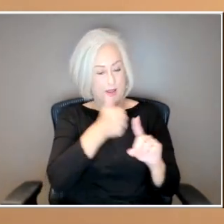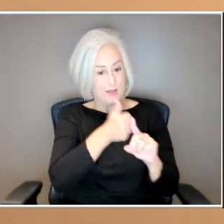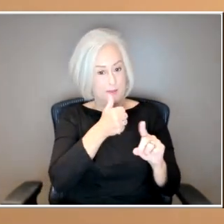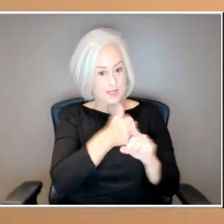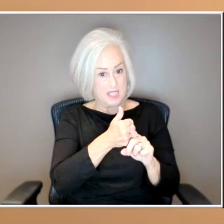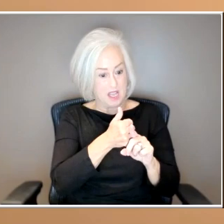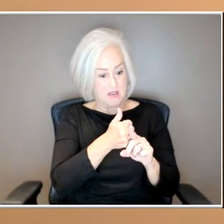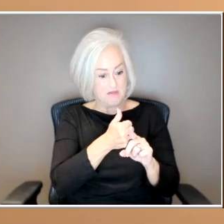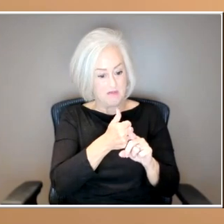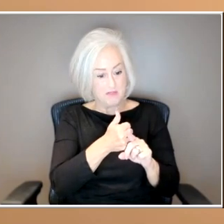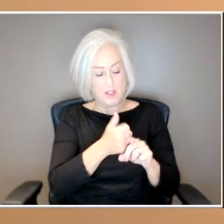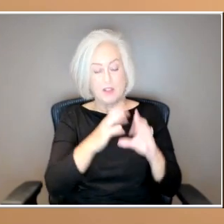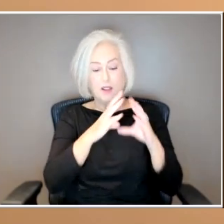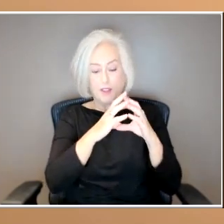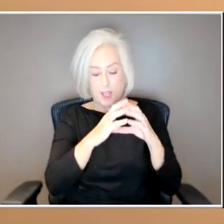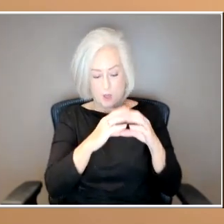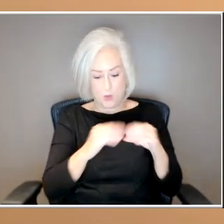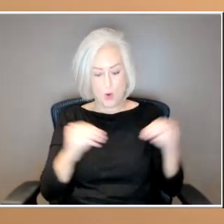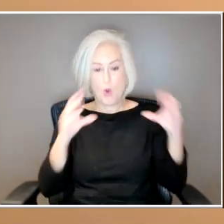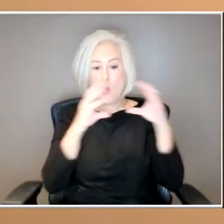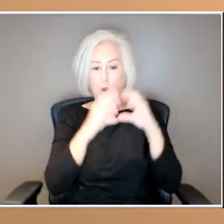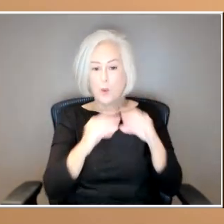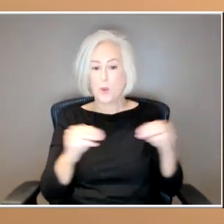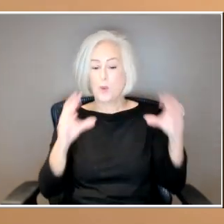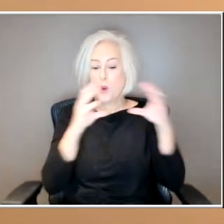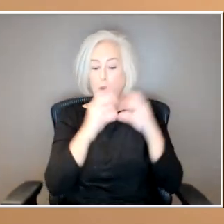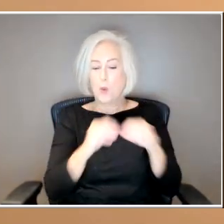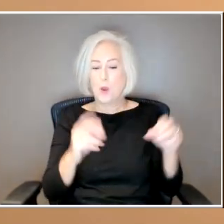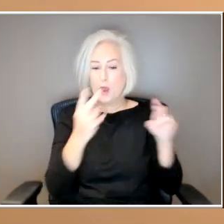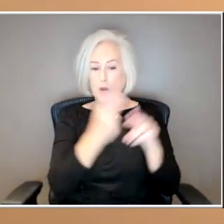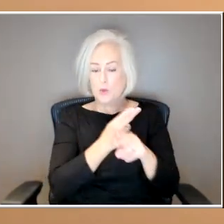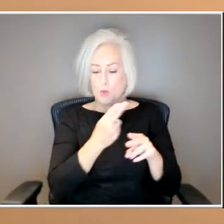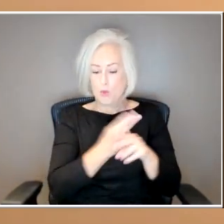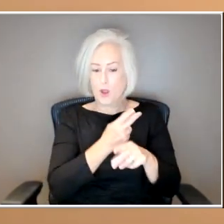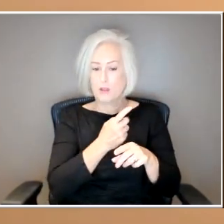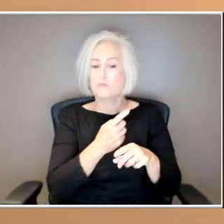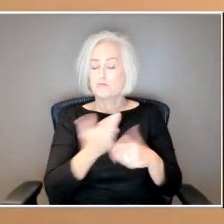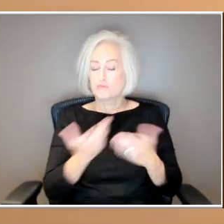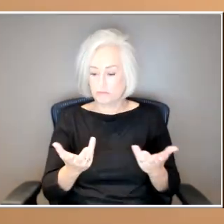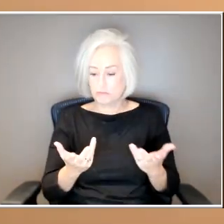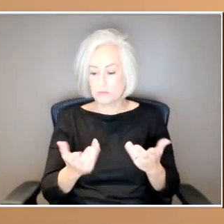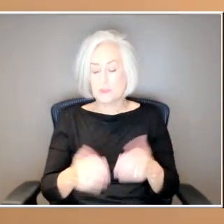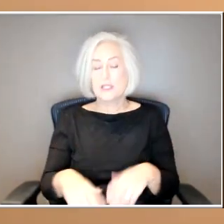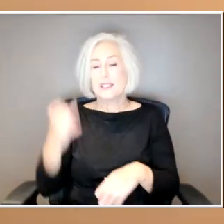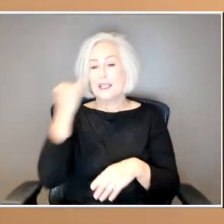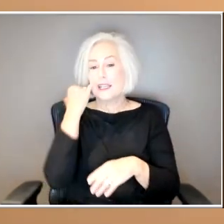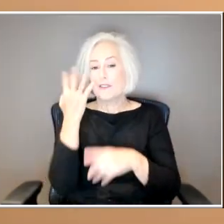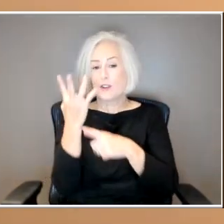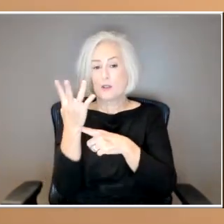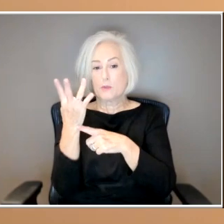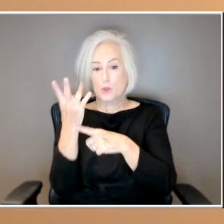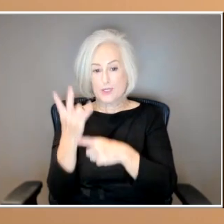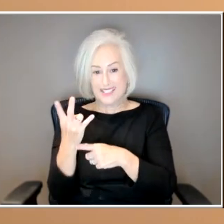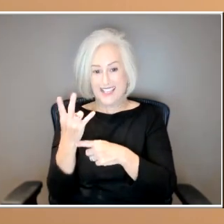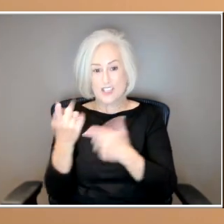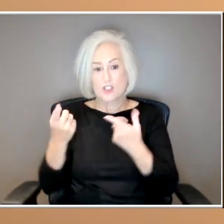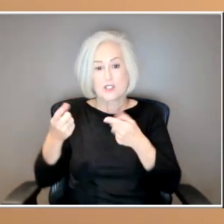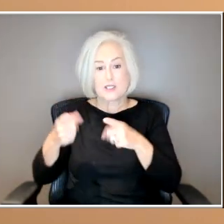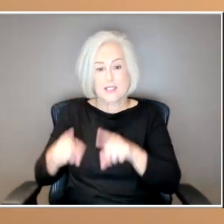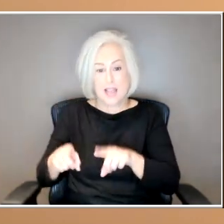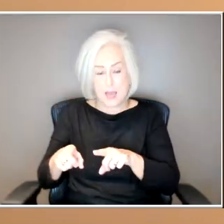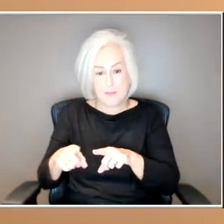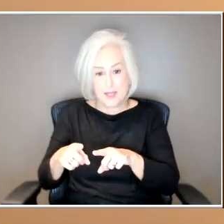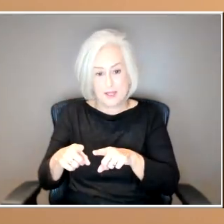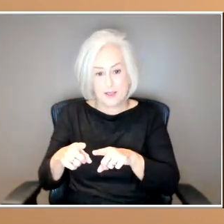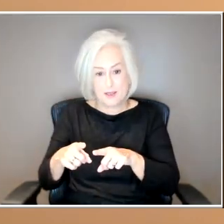our cells grow and divide in a normal manner. When people have genetic mutations that predispose them to cancer, basically